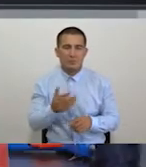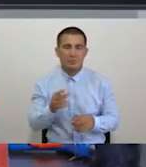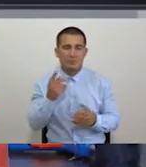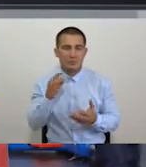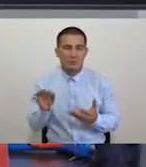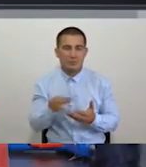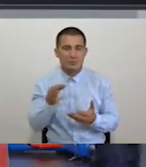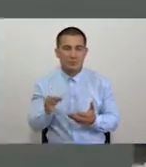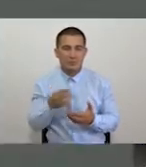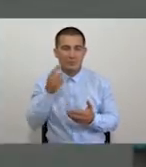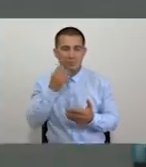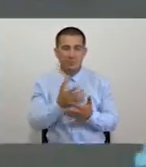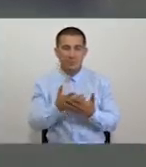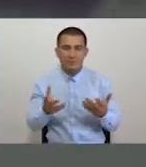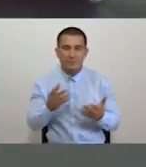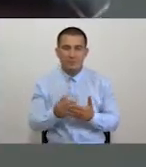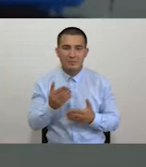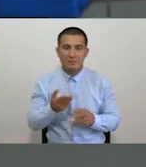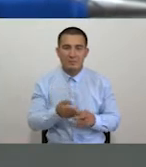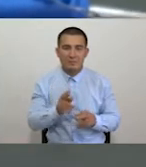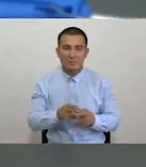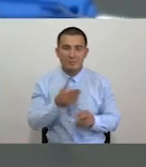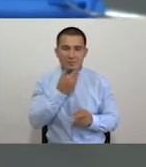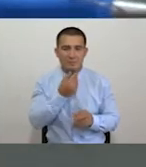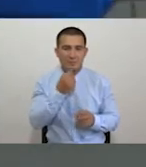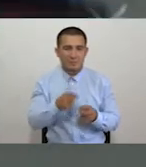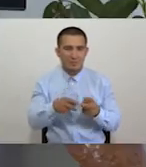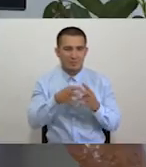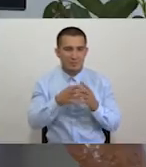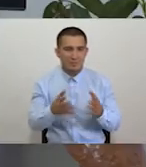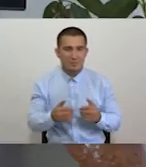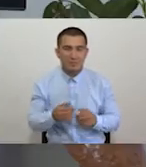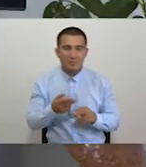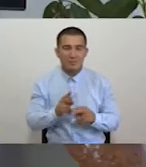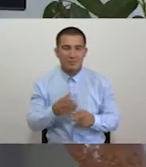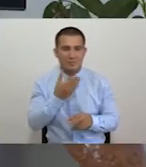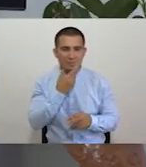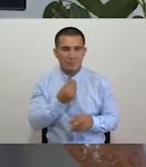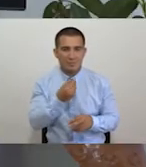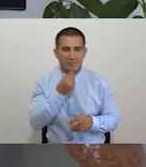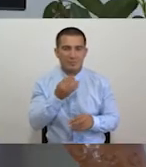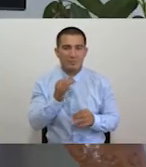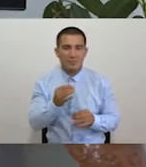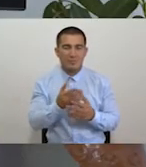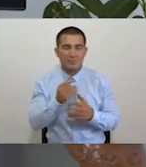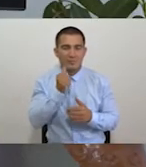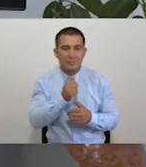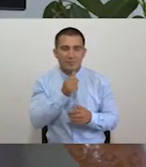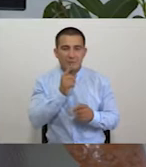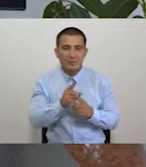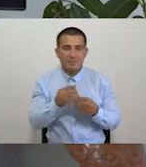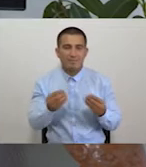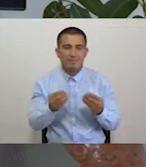bichish ishlarida mana shunaqangi go'zal igna qadagichdan foydalanib, chiroyli, sehrli